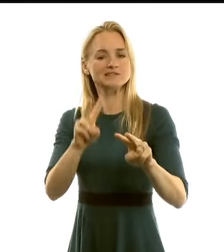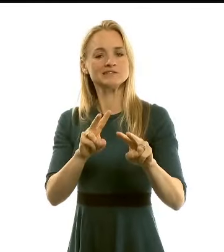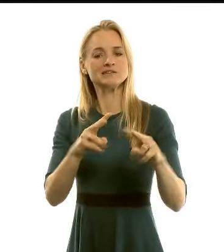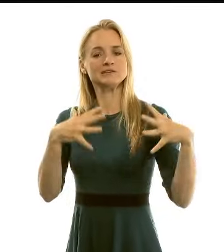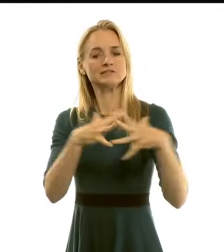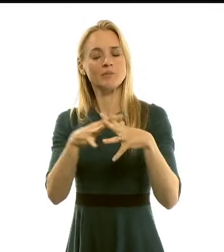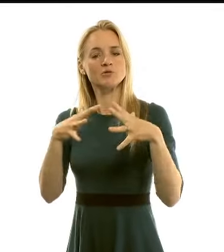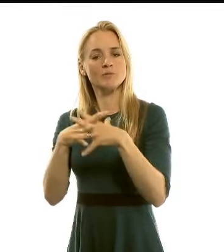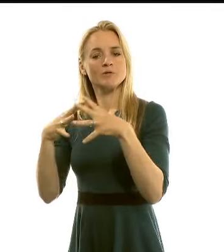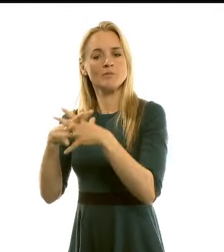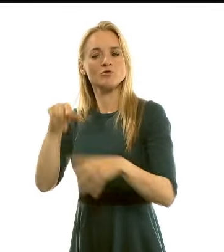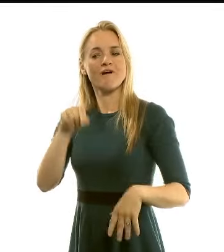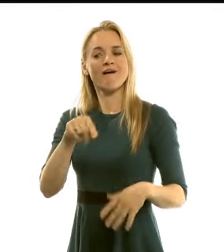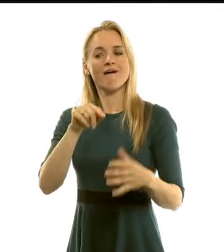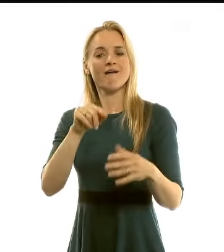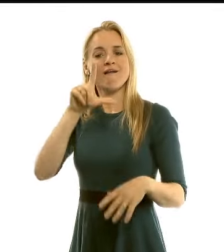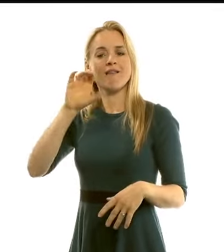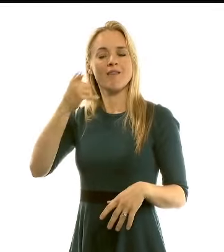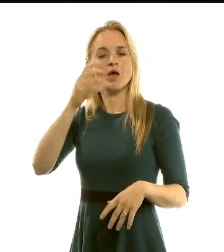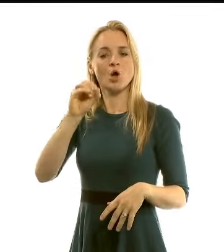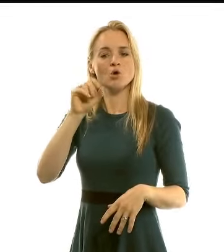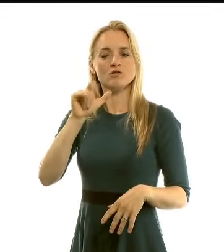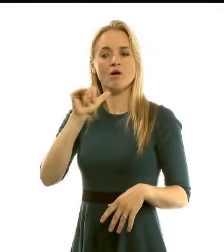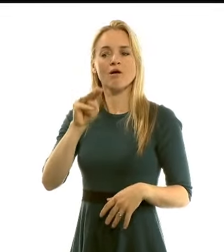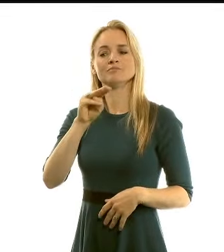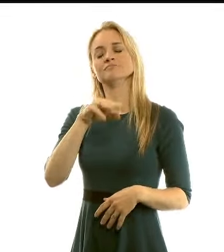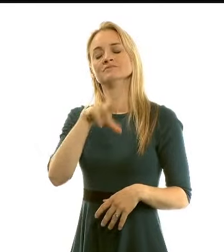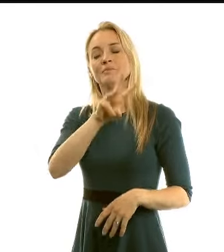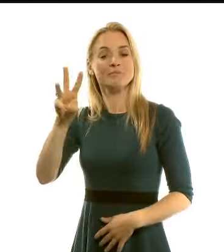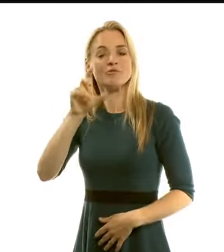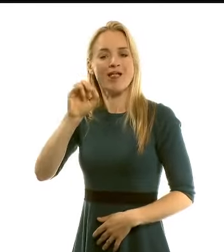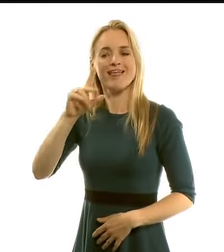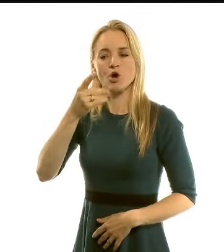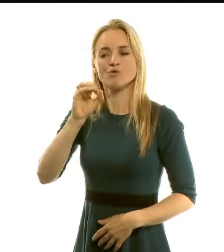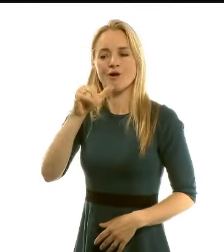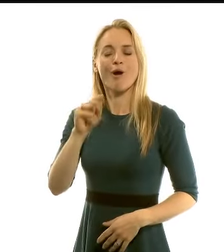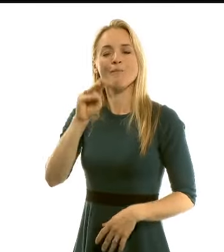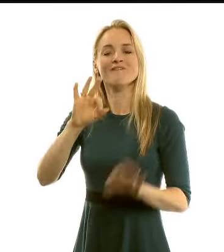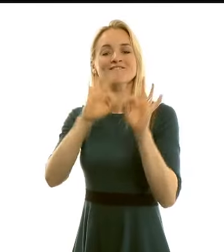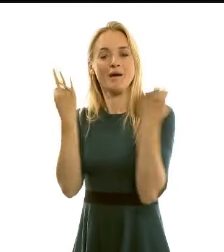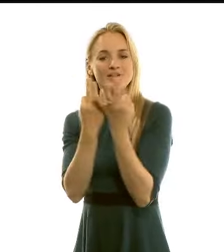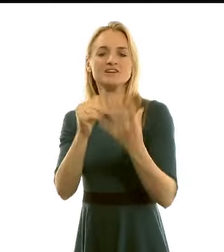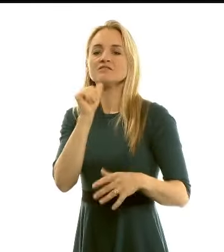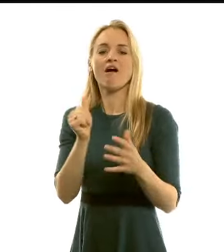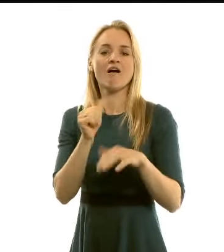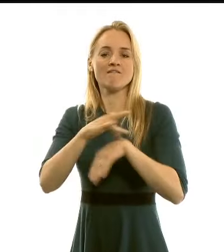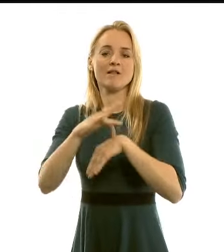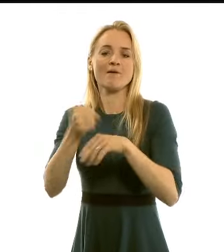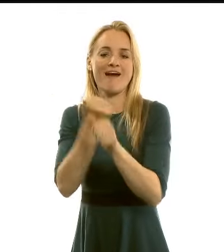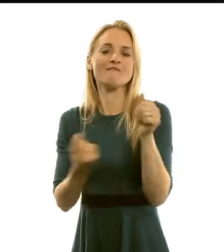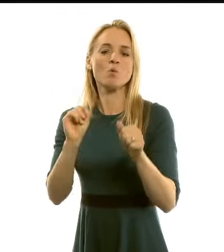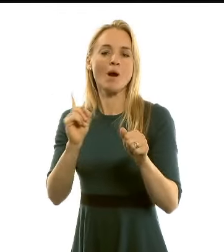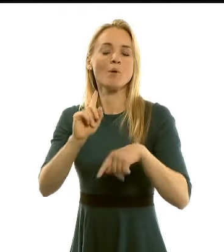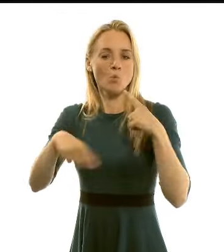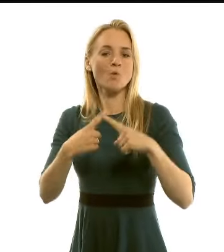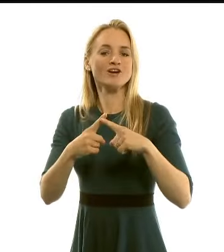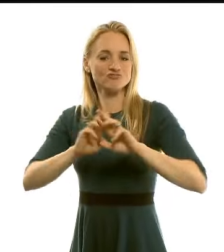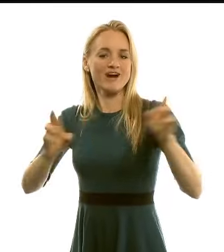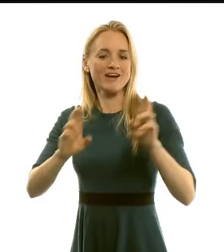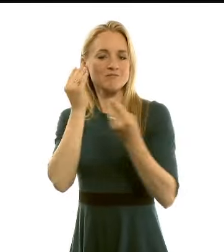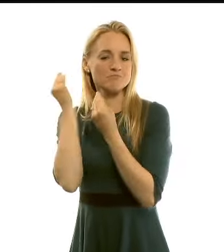and exciting ways to build together. It's not available everywhere right now, but when it is, you will be the first to know. And get ready for World